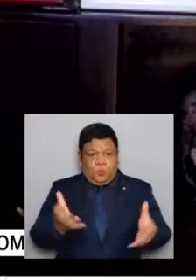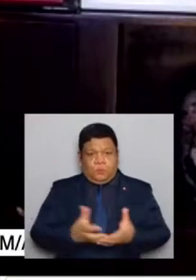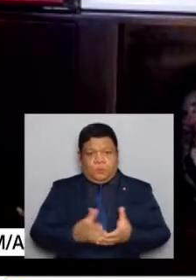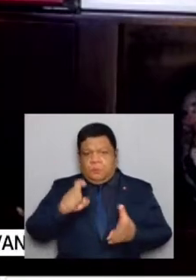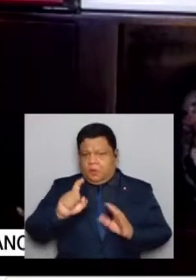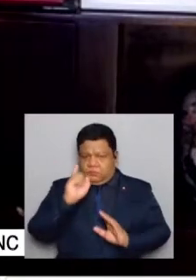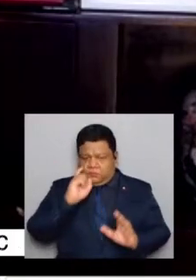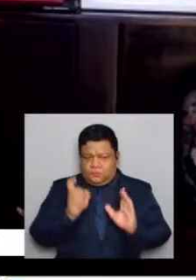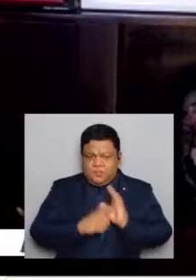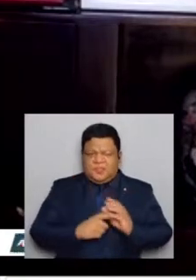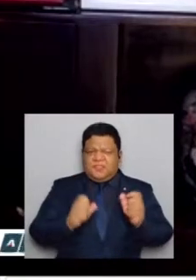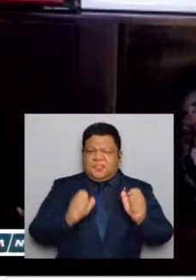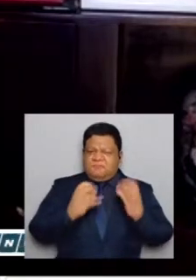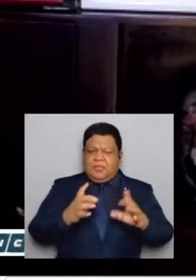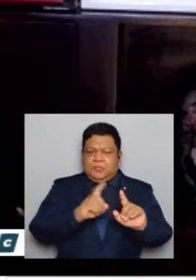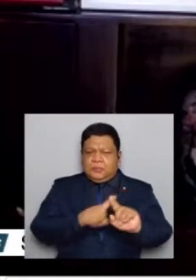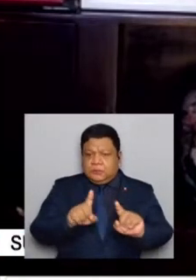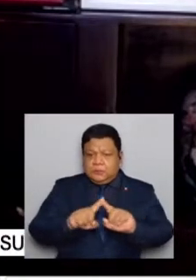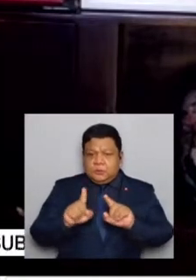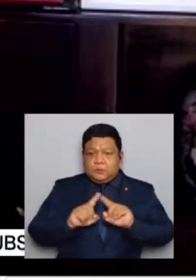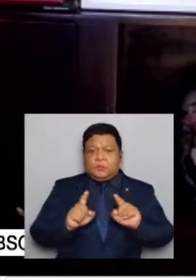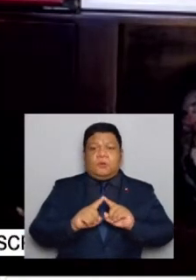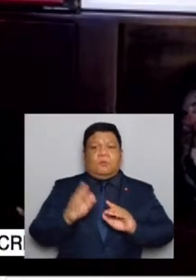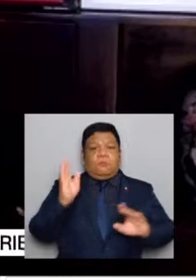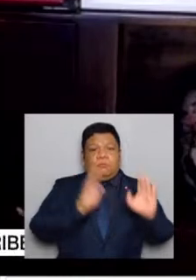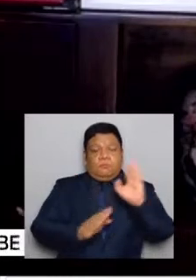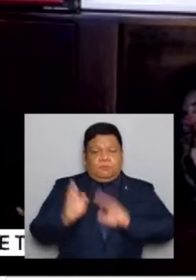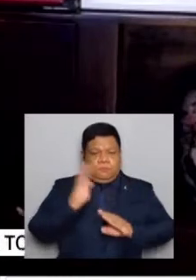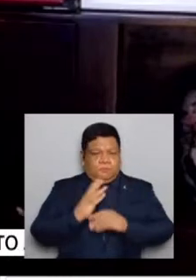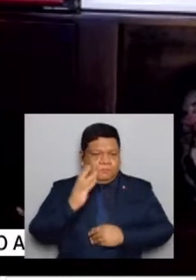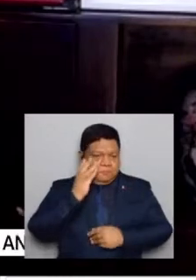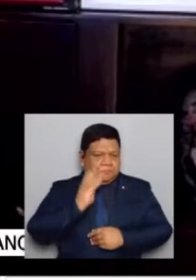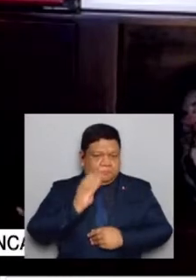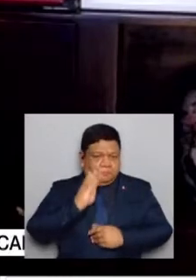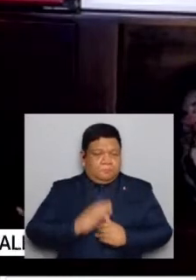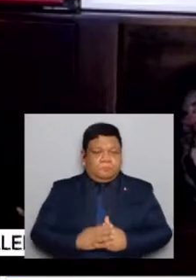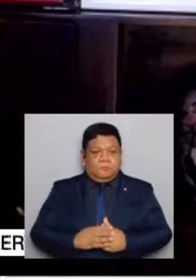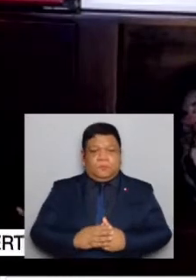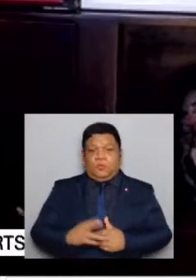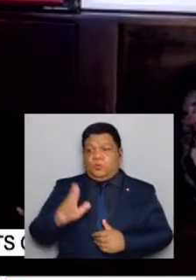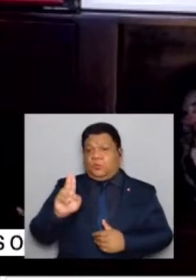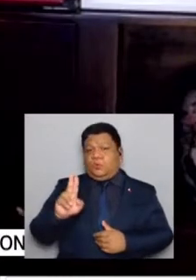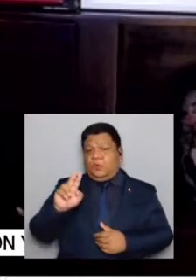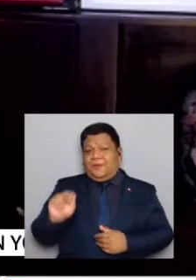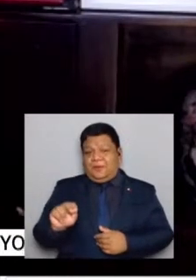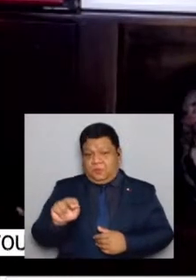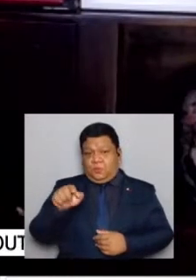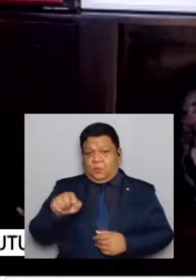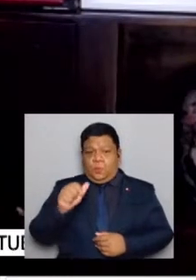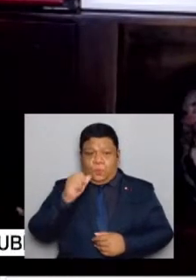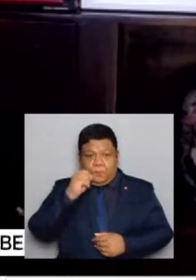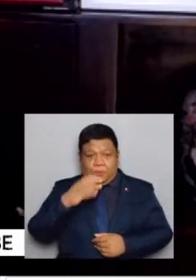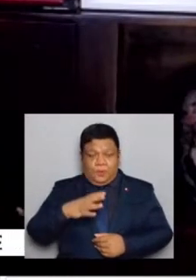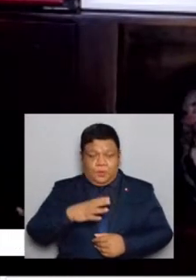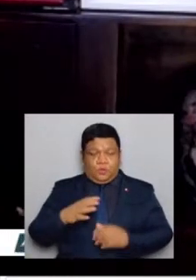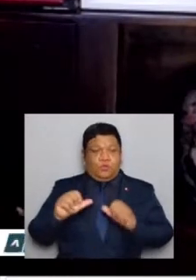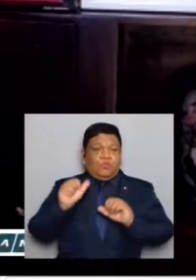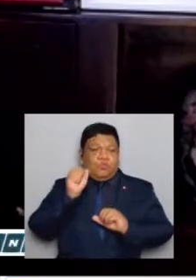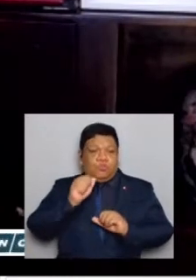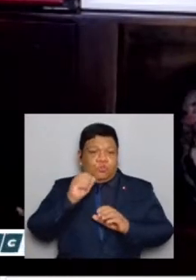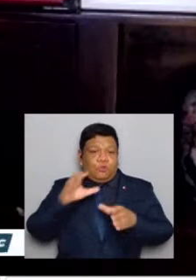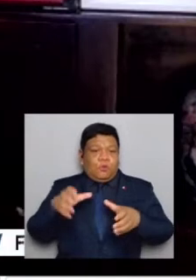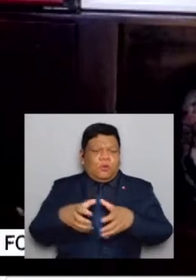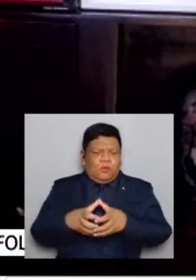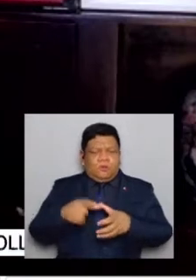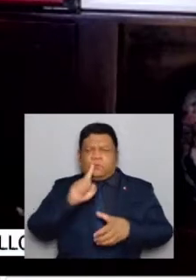that the many adversities that they too face. According to the United Nations, women and girls from the world's